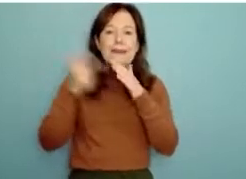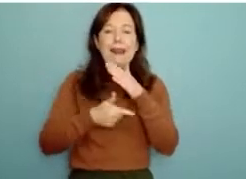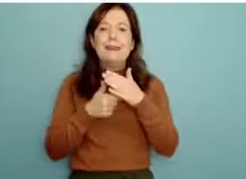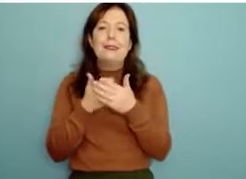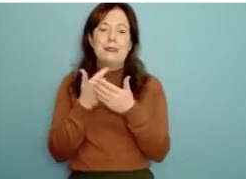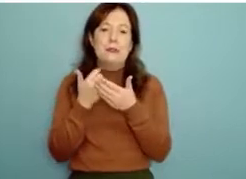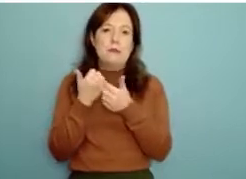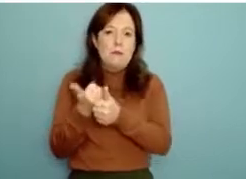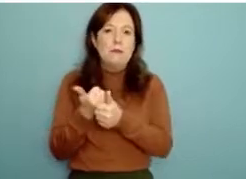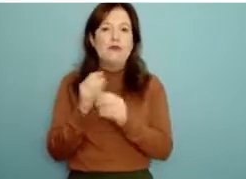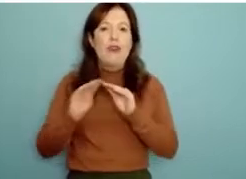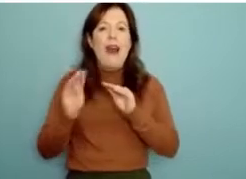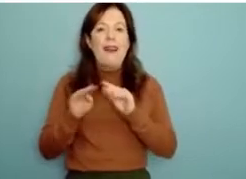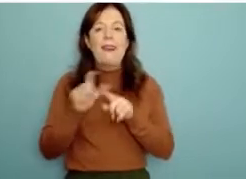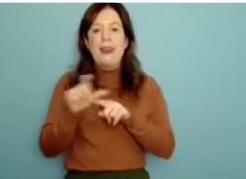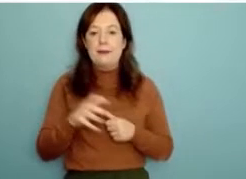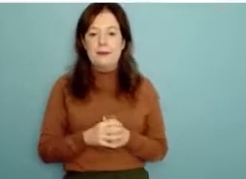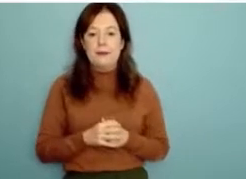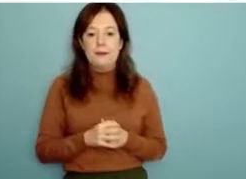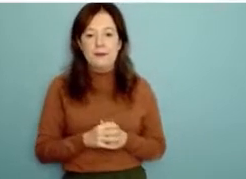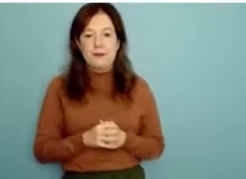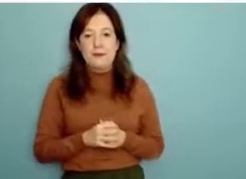Paul. Hi, good morning.